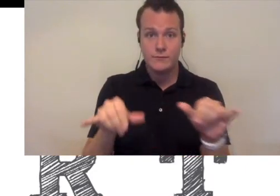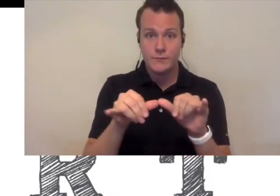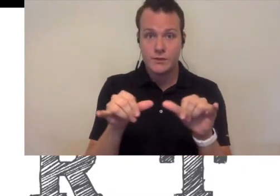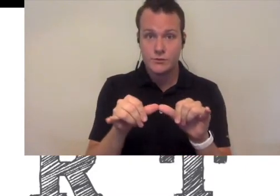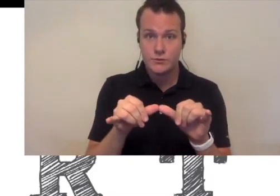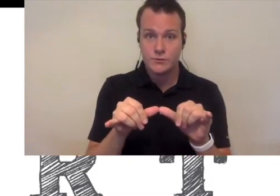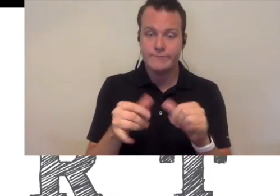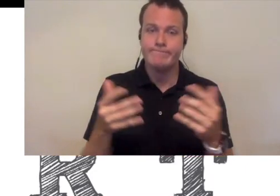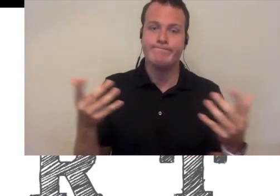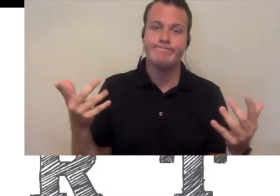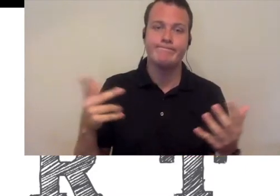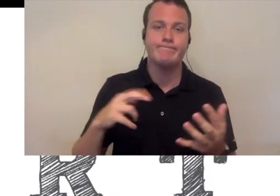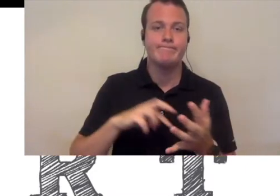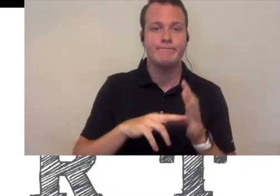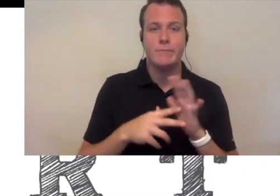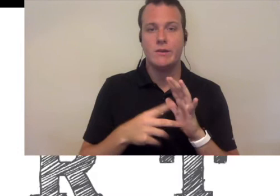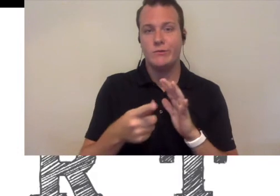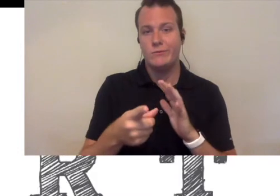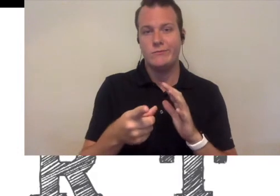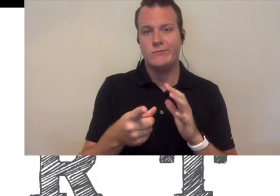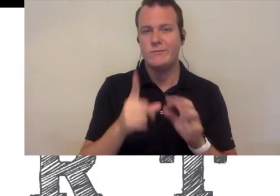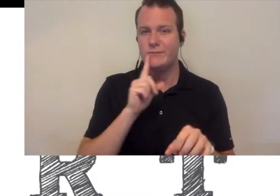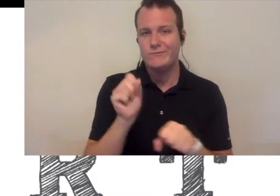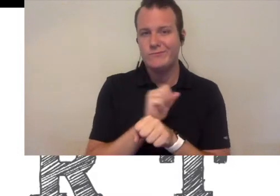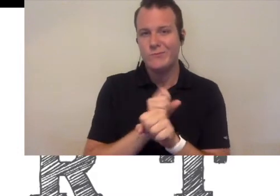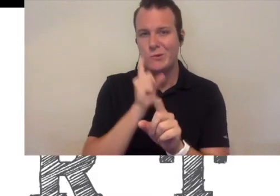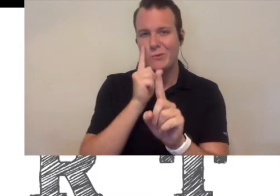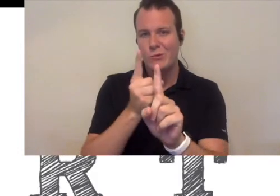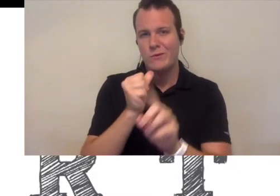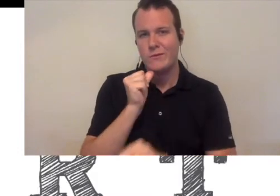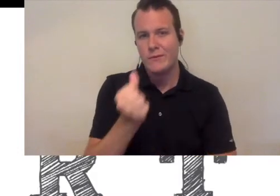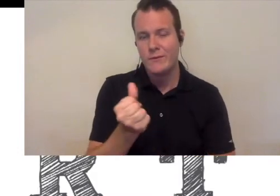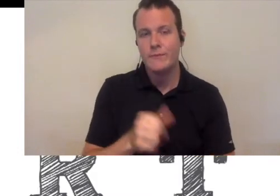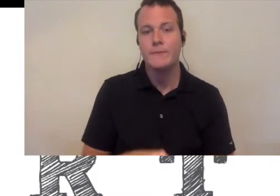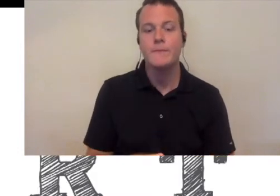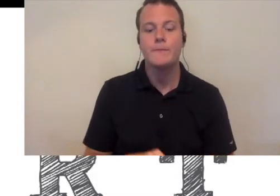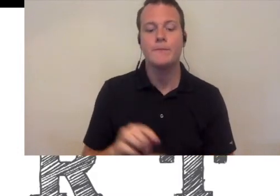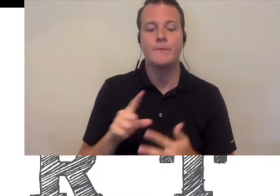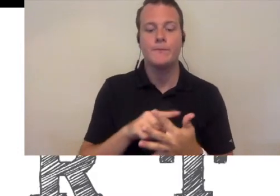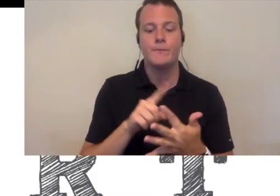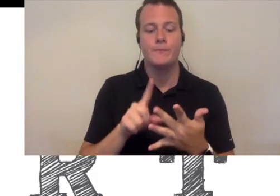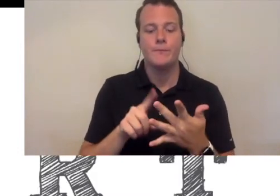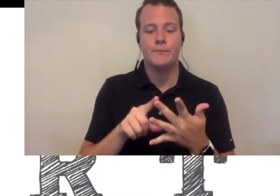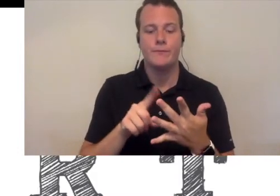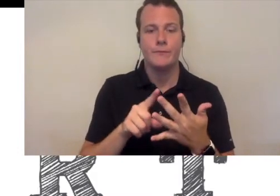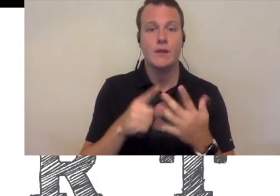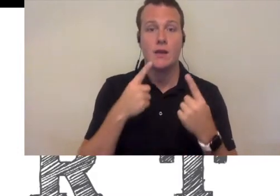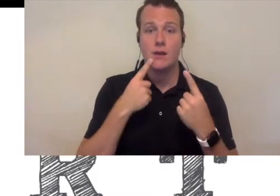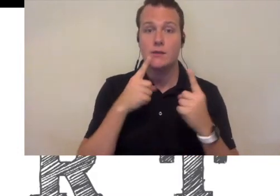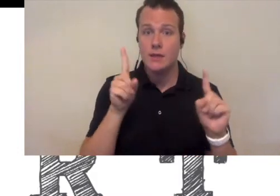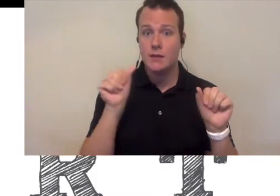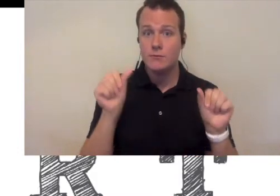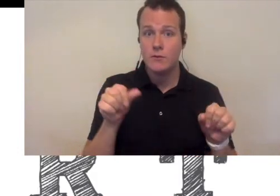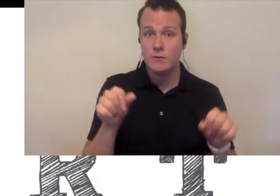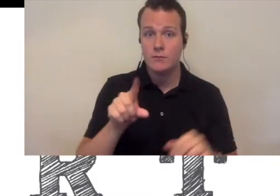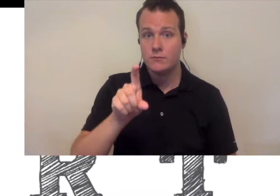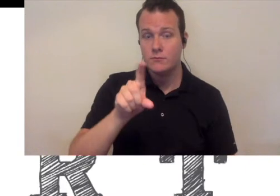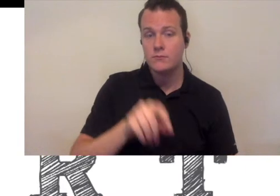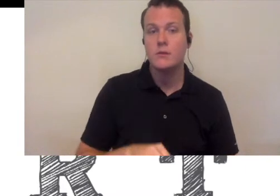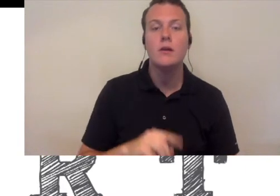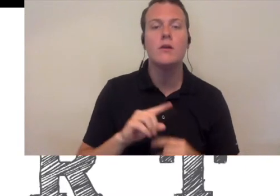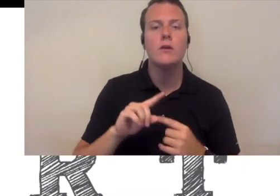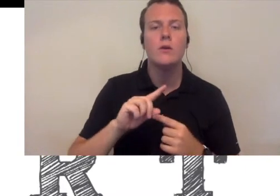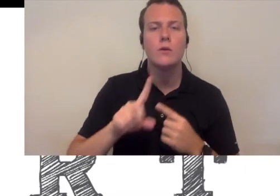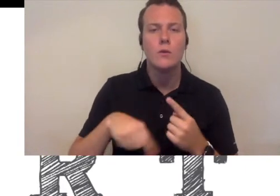you really don't have a goal. Is it attainable? Meaning, when you start to make a